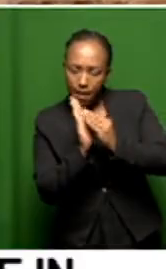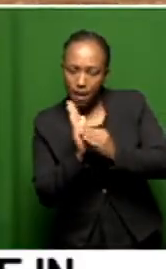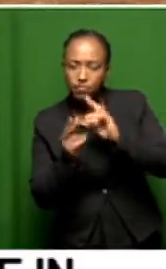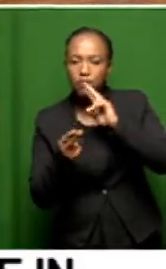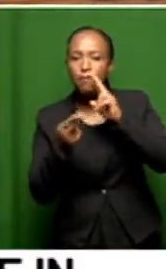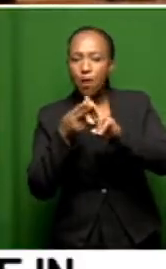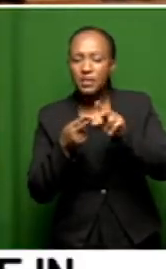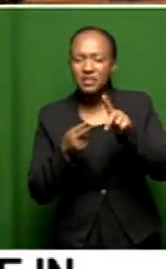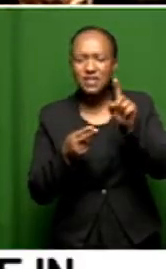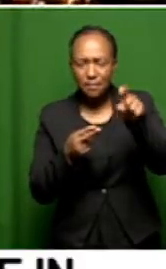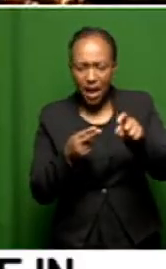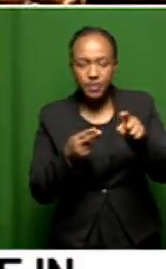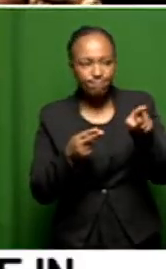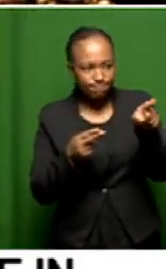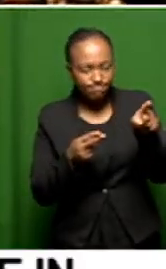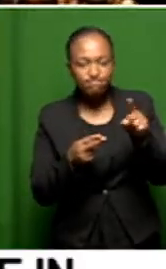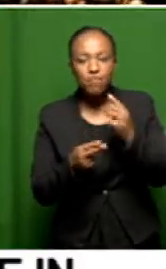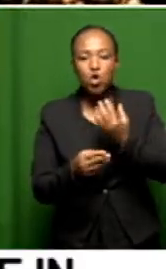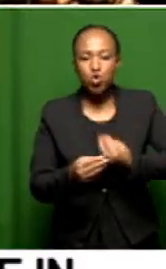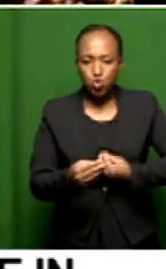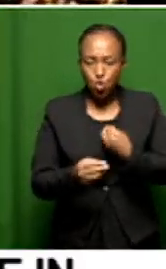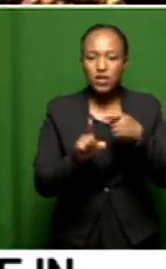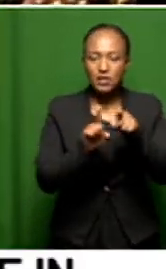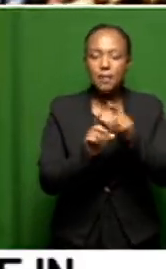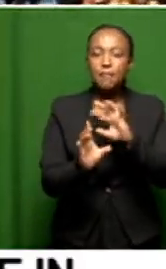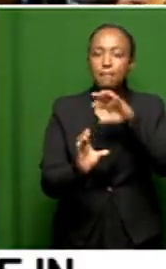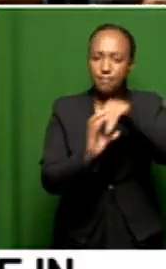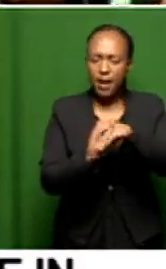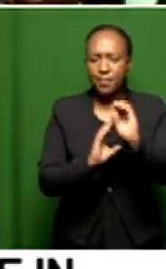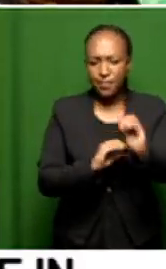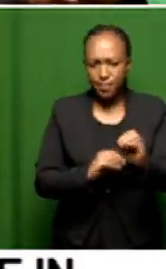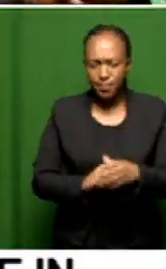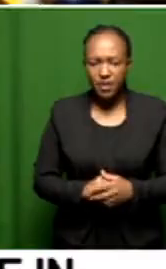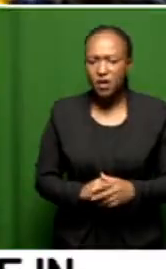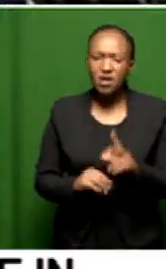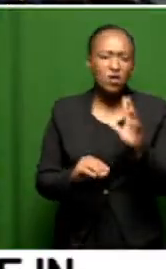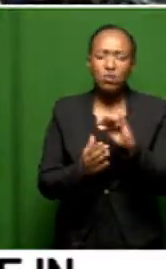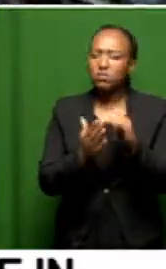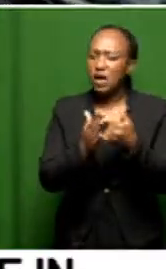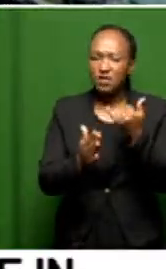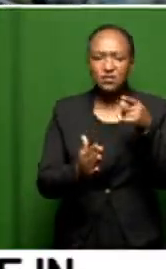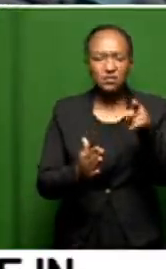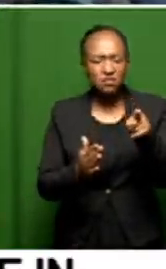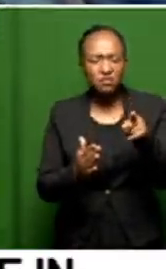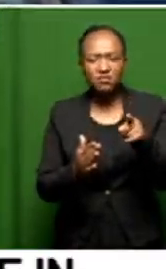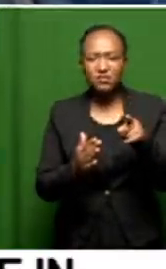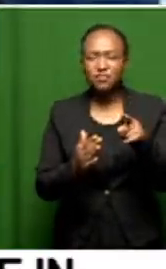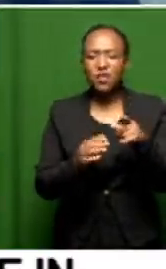a significant part that is dedicated towards youth. And not just talking about intensive